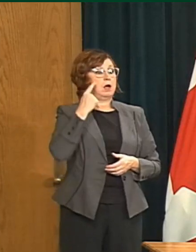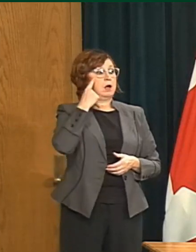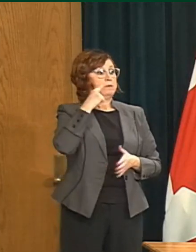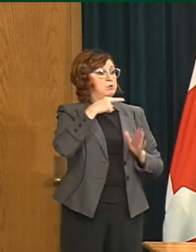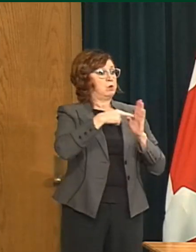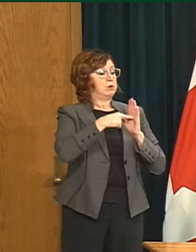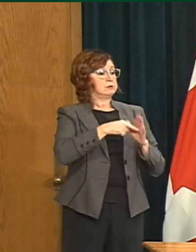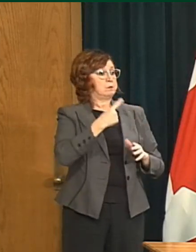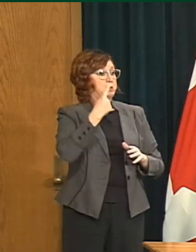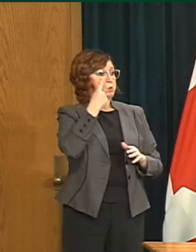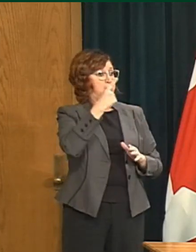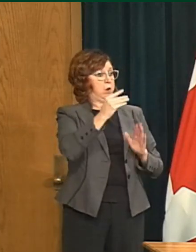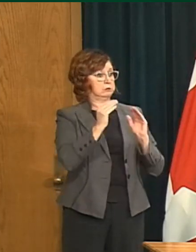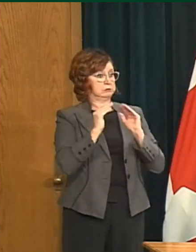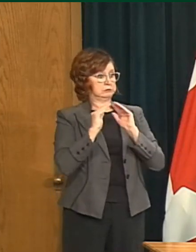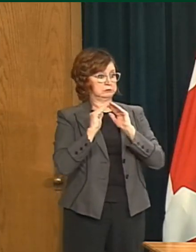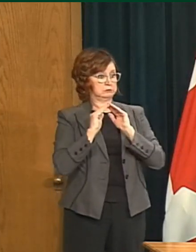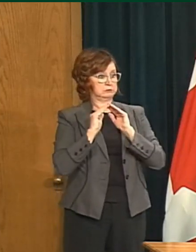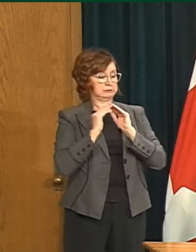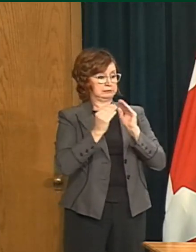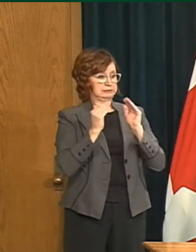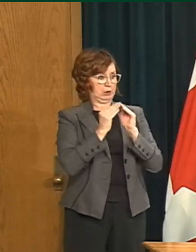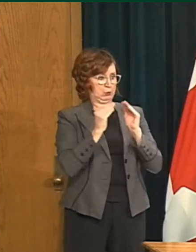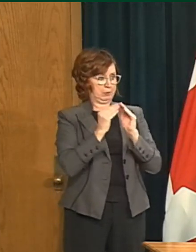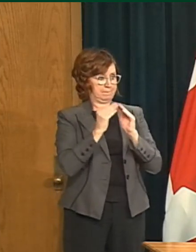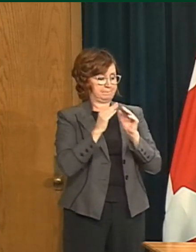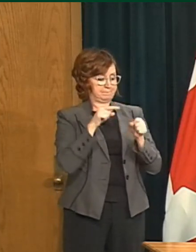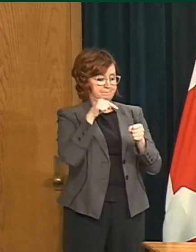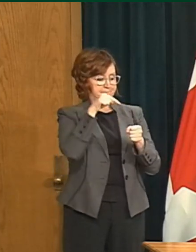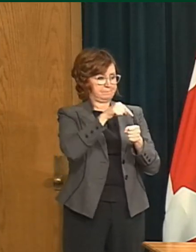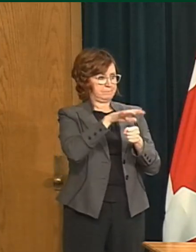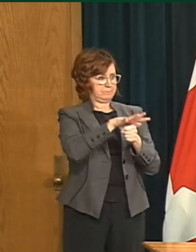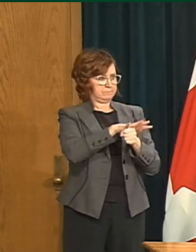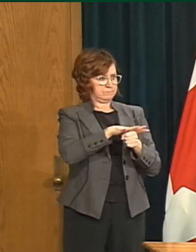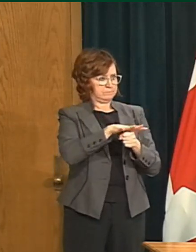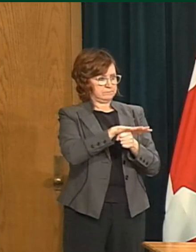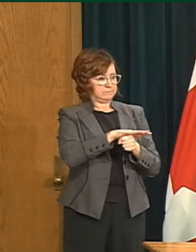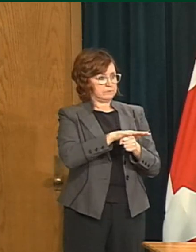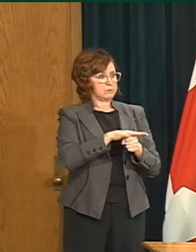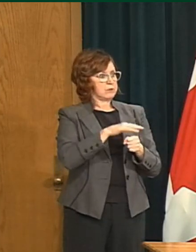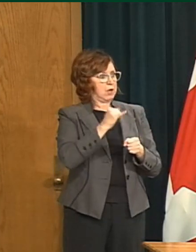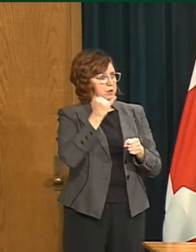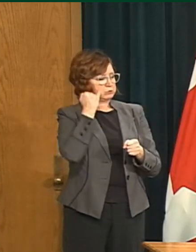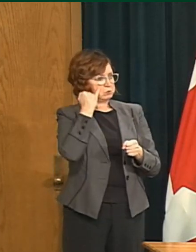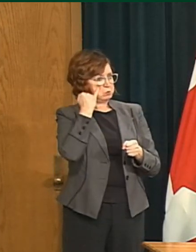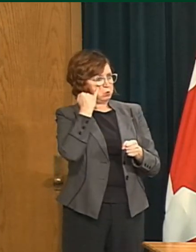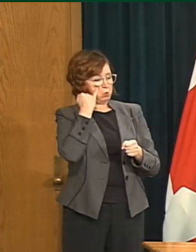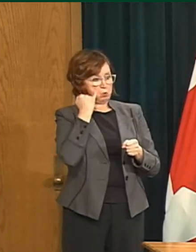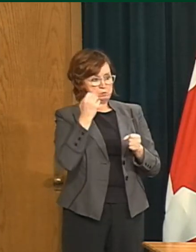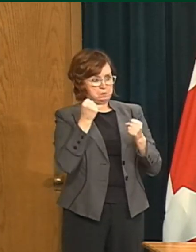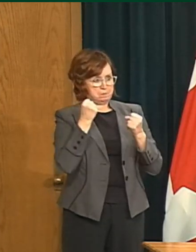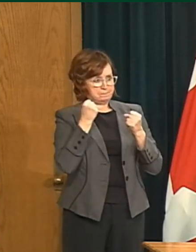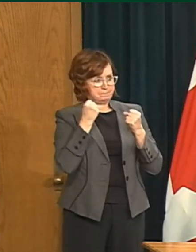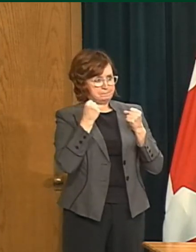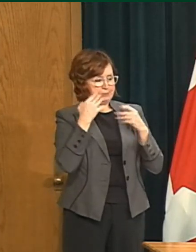that would have a fairly significant outbreak in that community. And the question was asked here the other